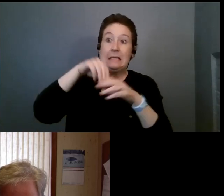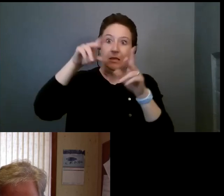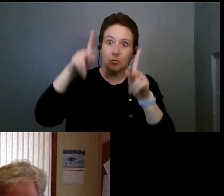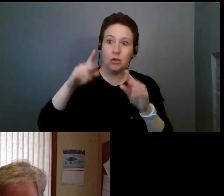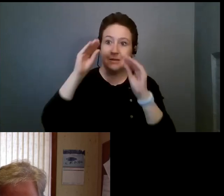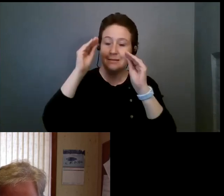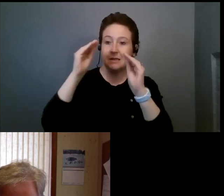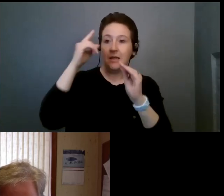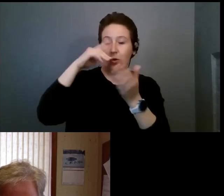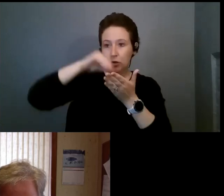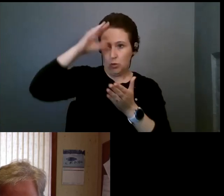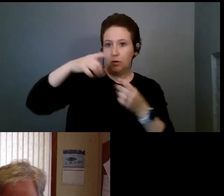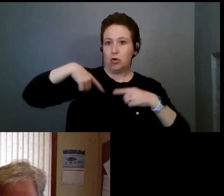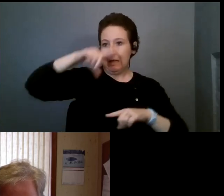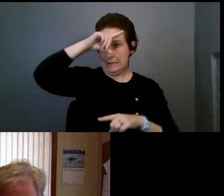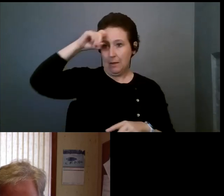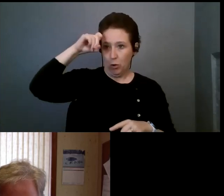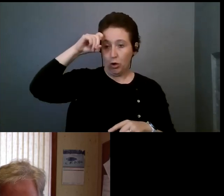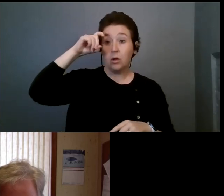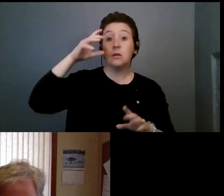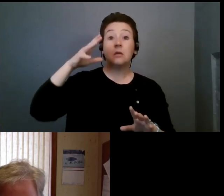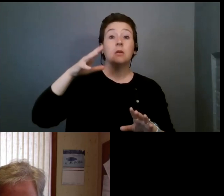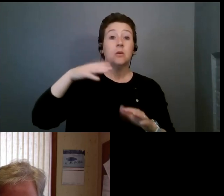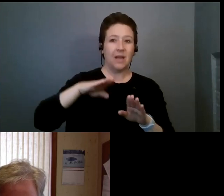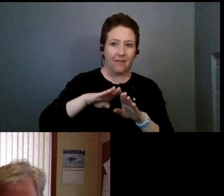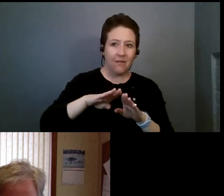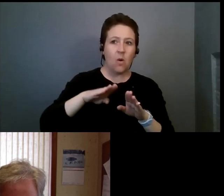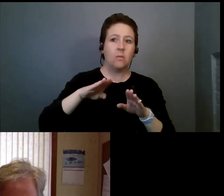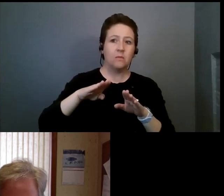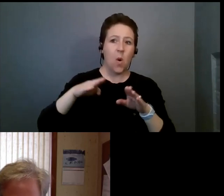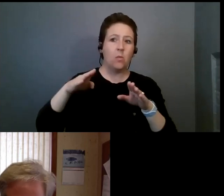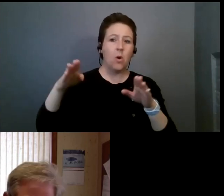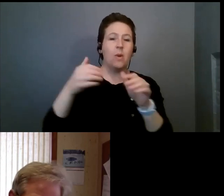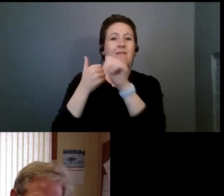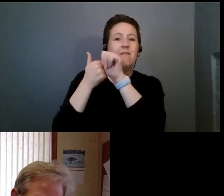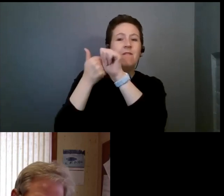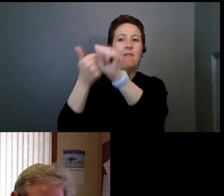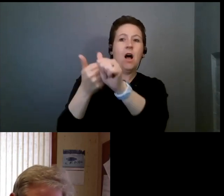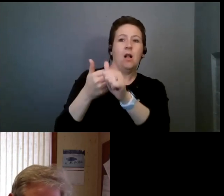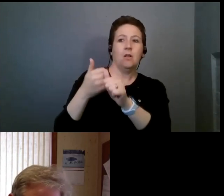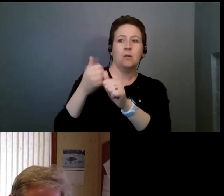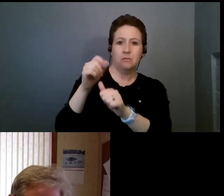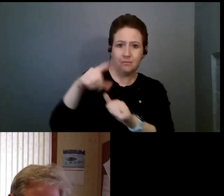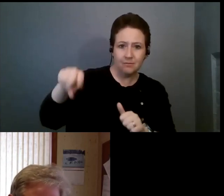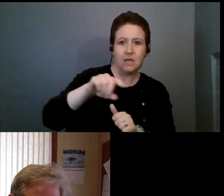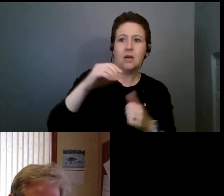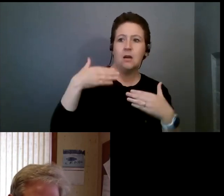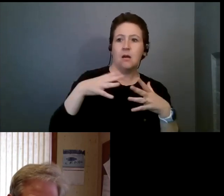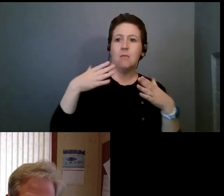for the summer term. We gradually reopened following the best guidance available from all of you, the public